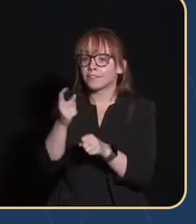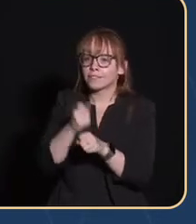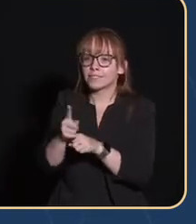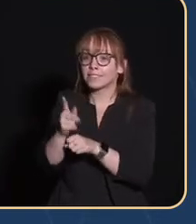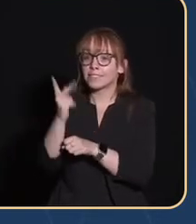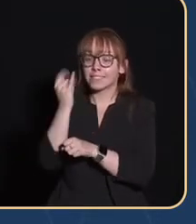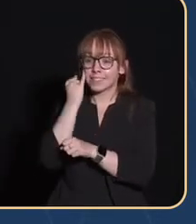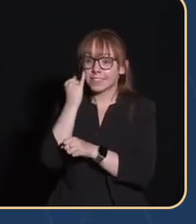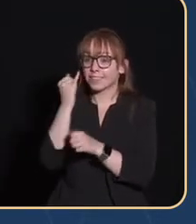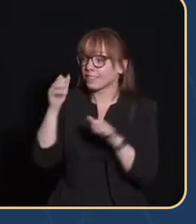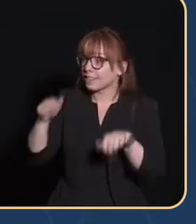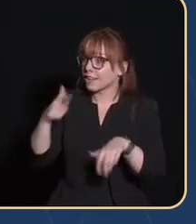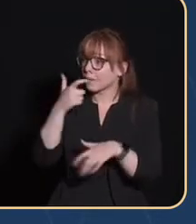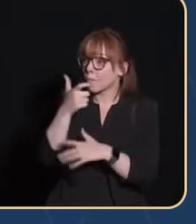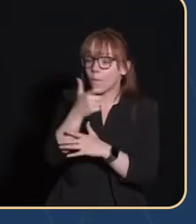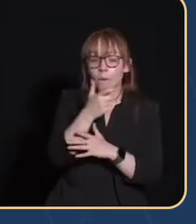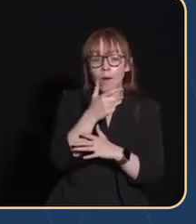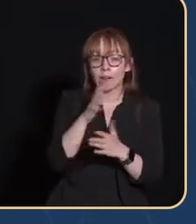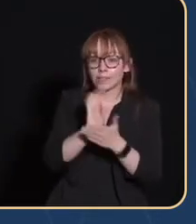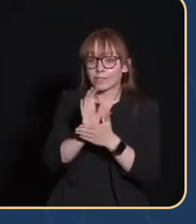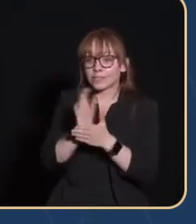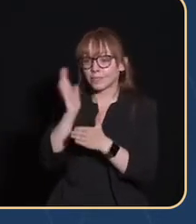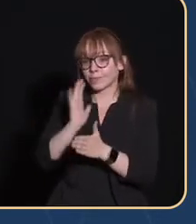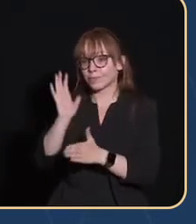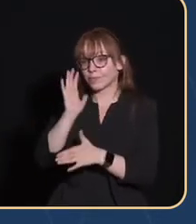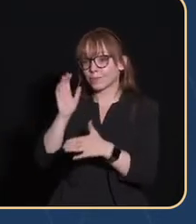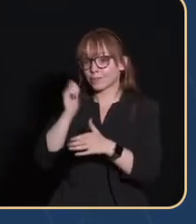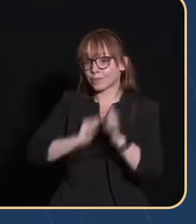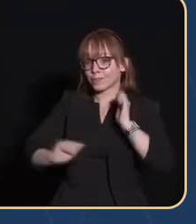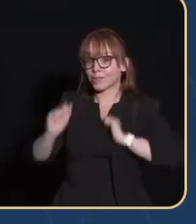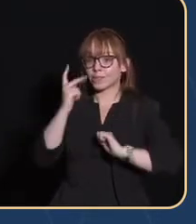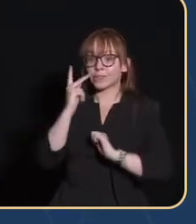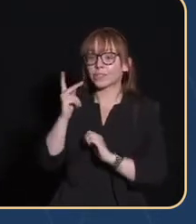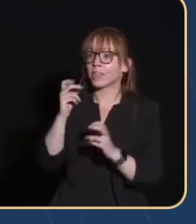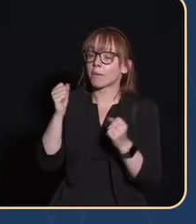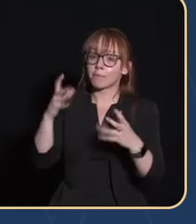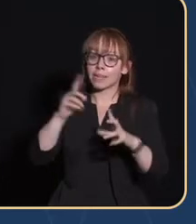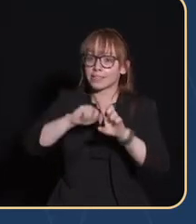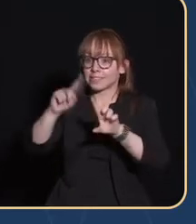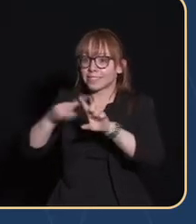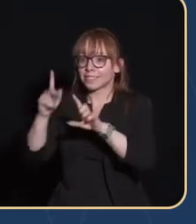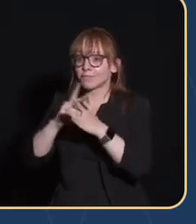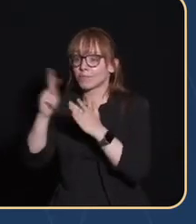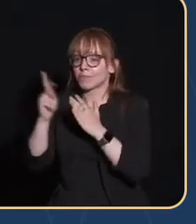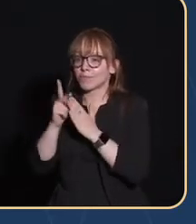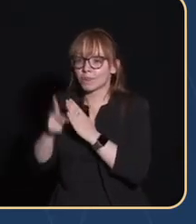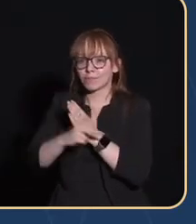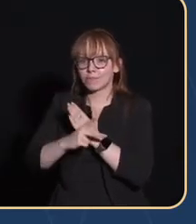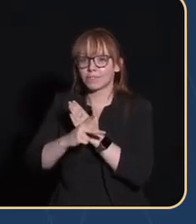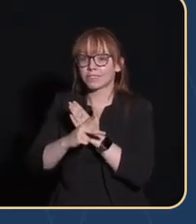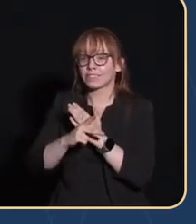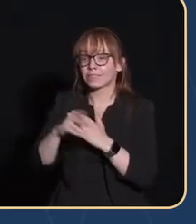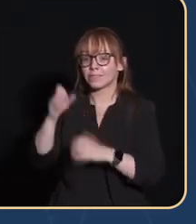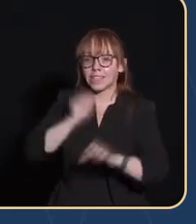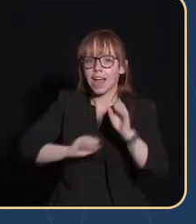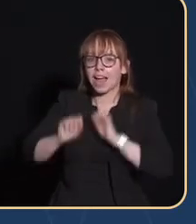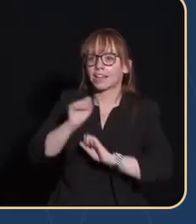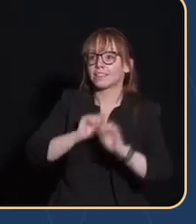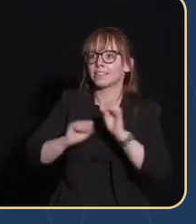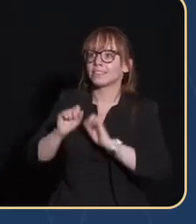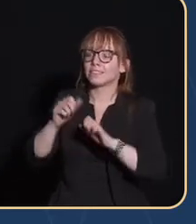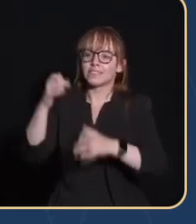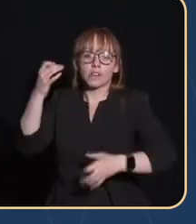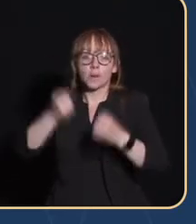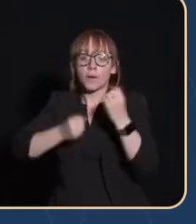were able to watch some of the videos during our pre-show, you saw various programs from sciences to sheet metal and automotive